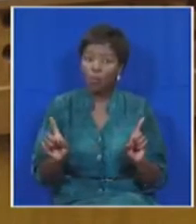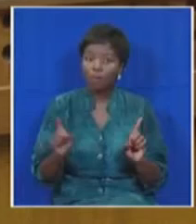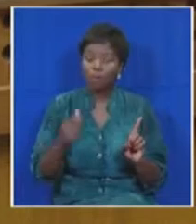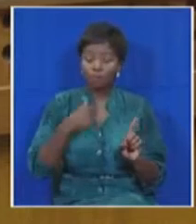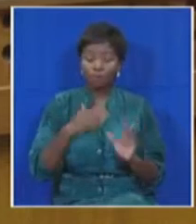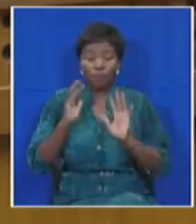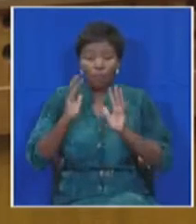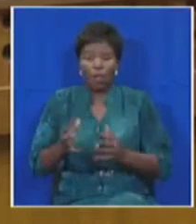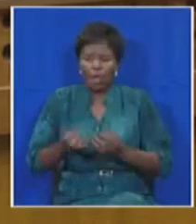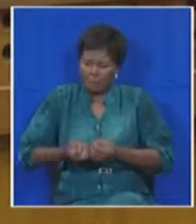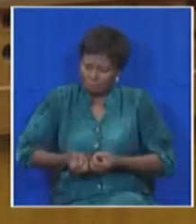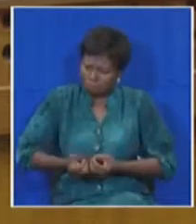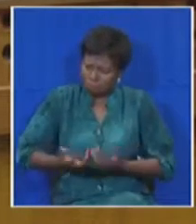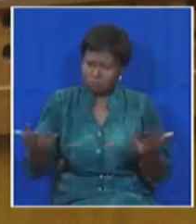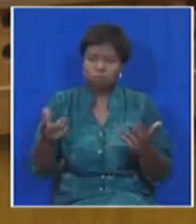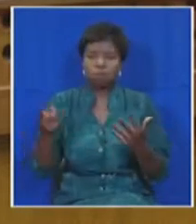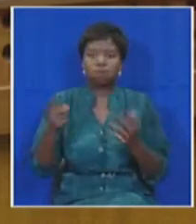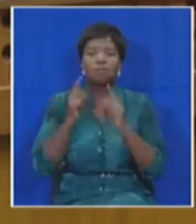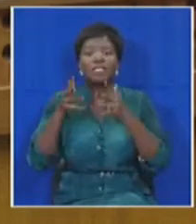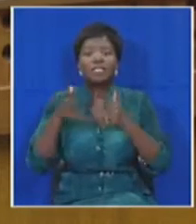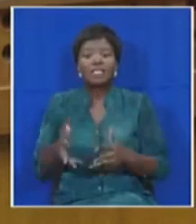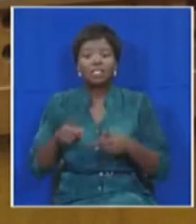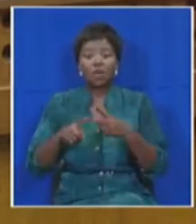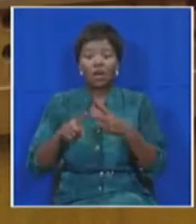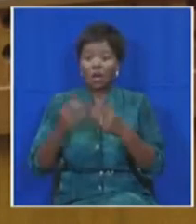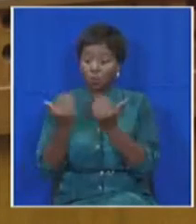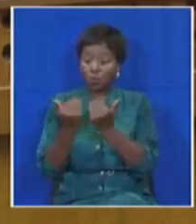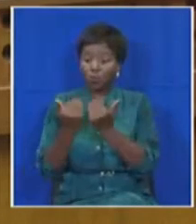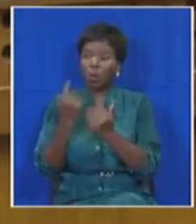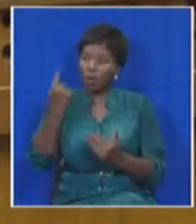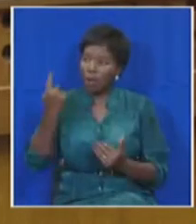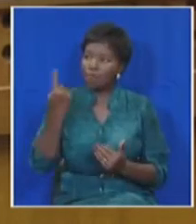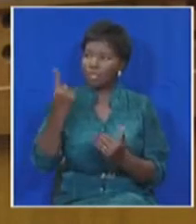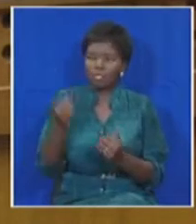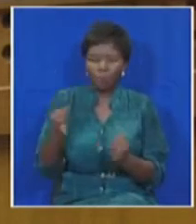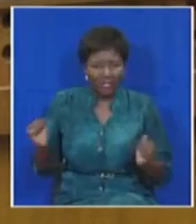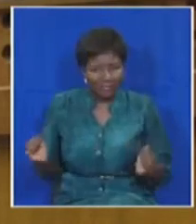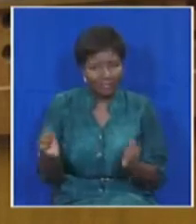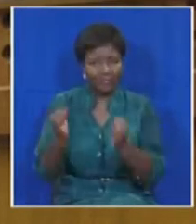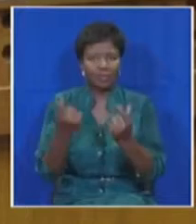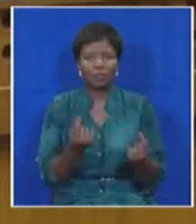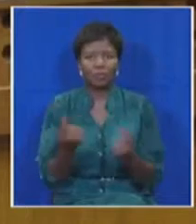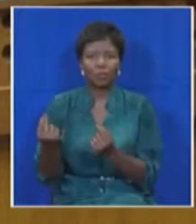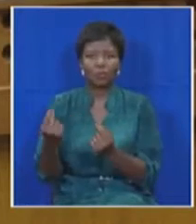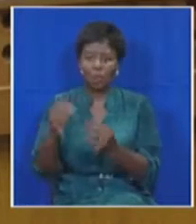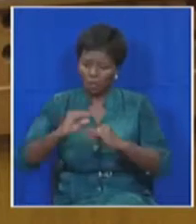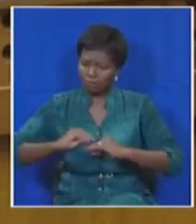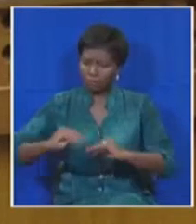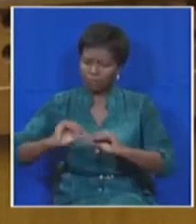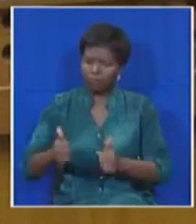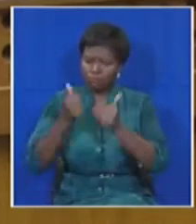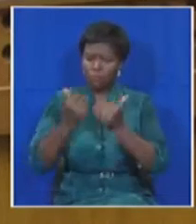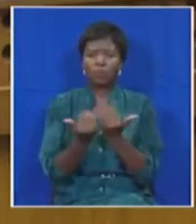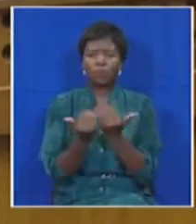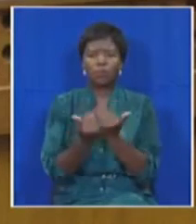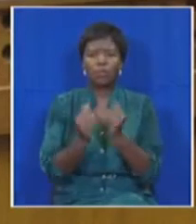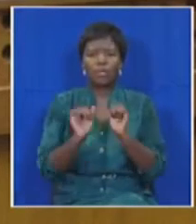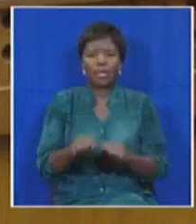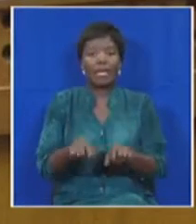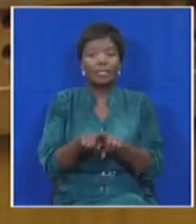of thousands of committed teachers and principals to lead the charge in turning our schools around while shielding our